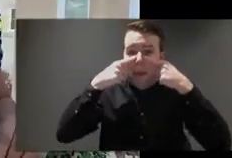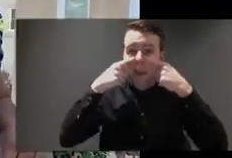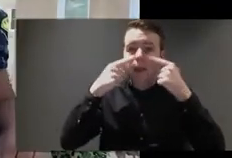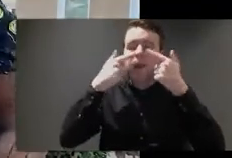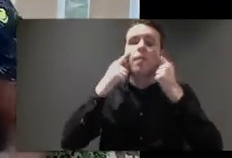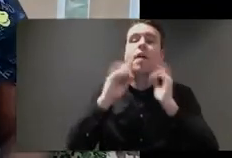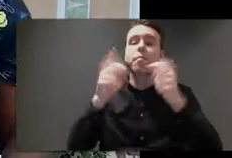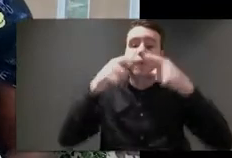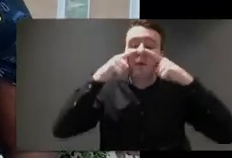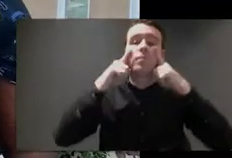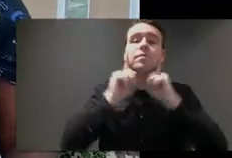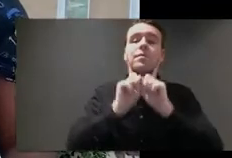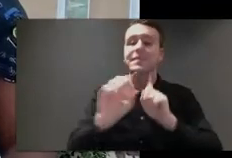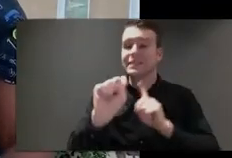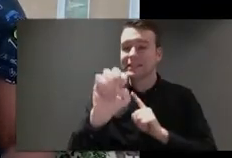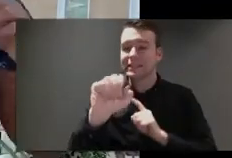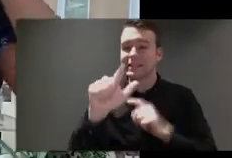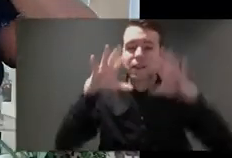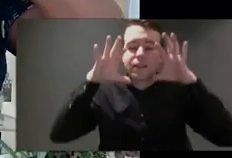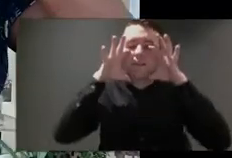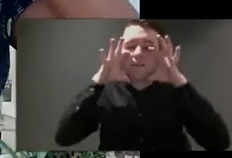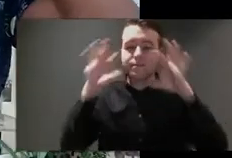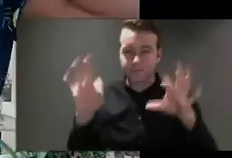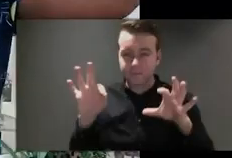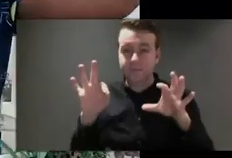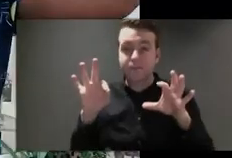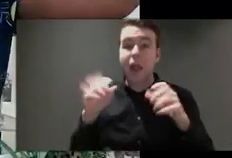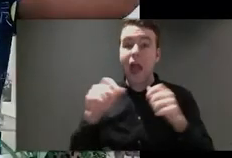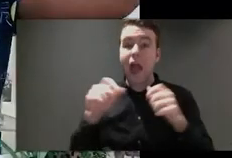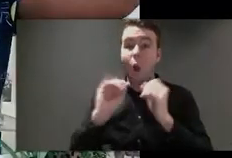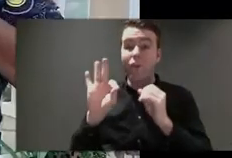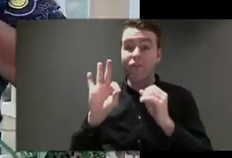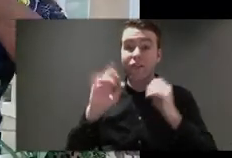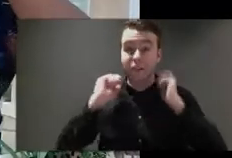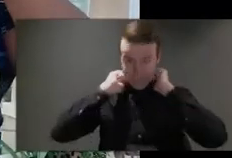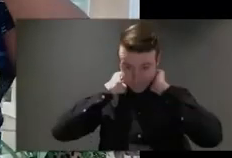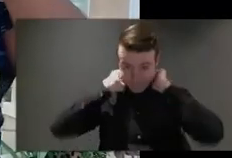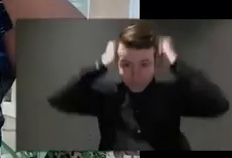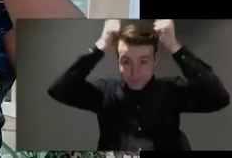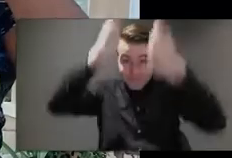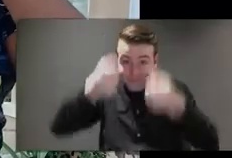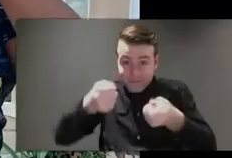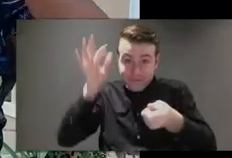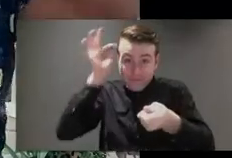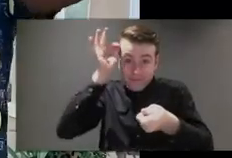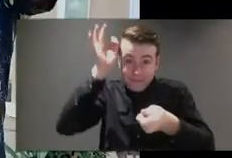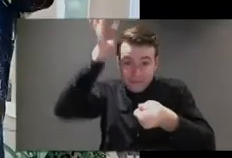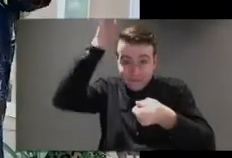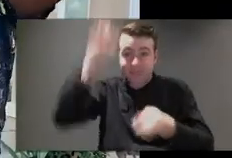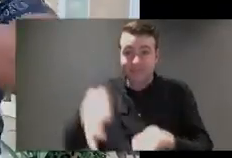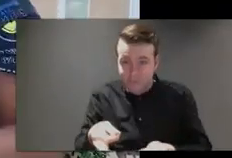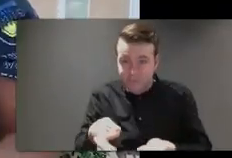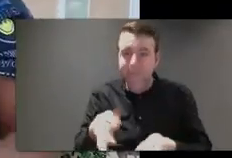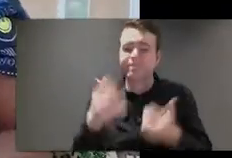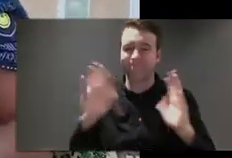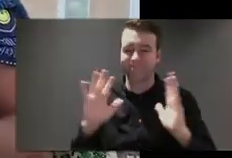have a perfect seal around your face. To take it off, like that, and